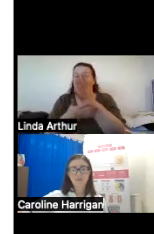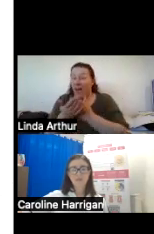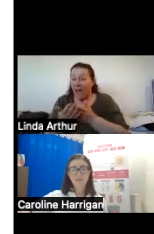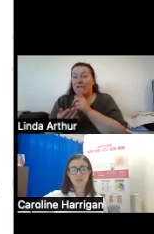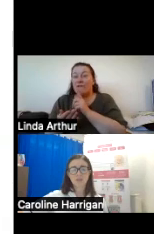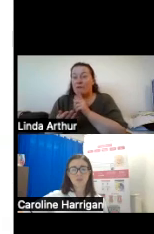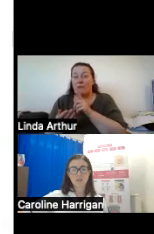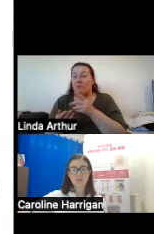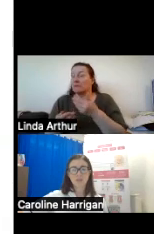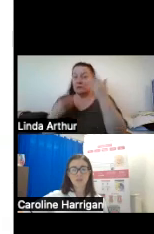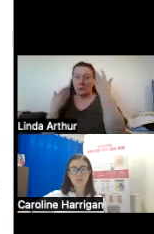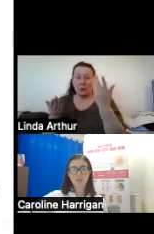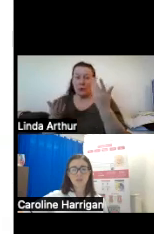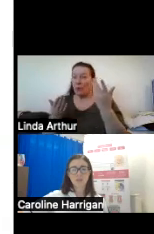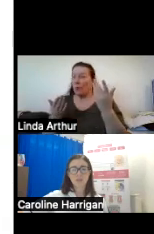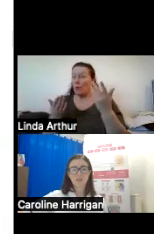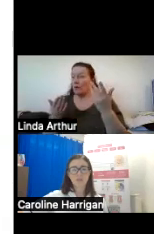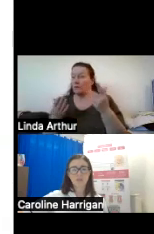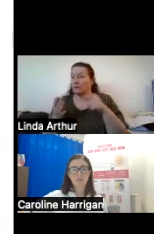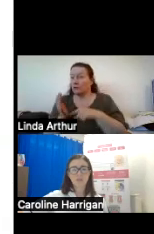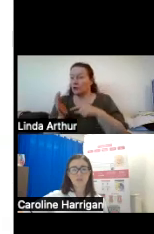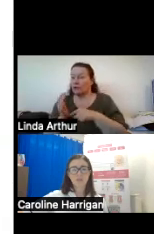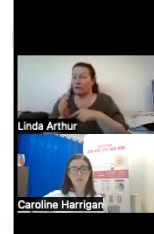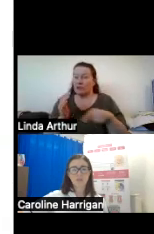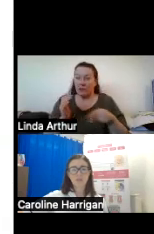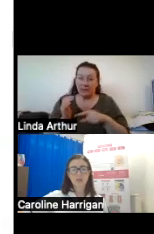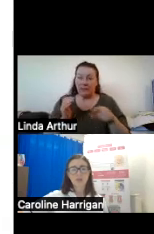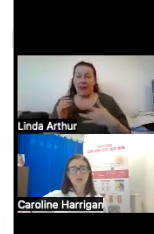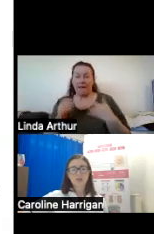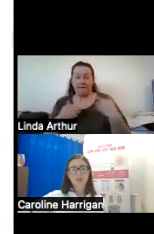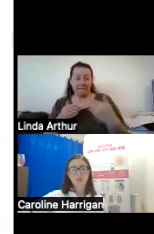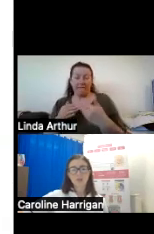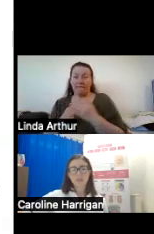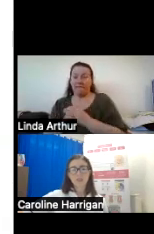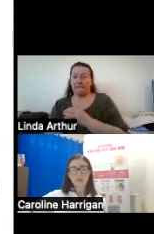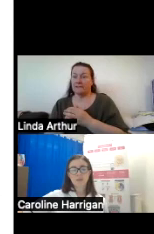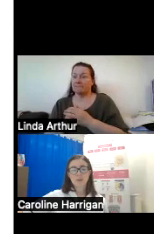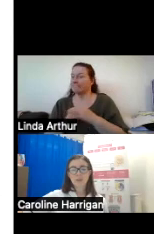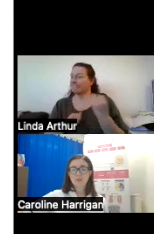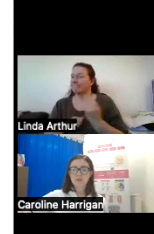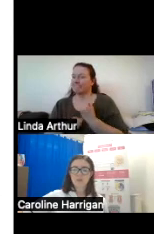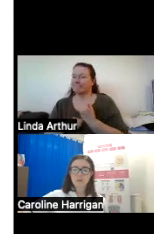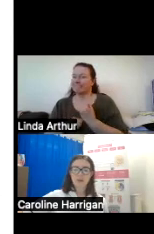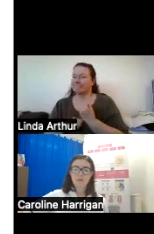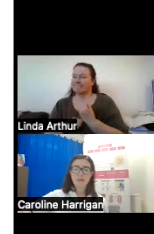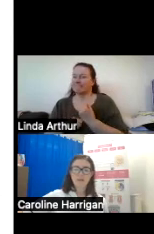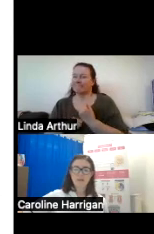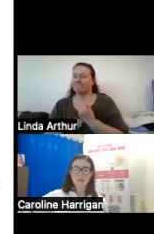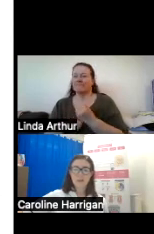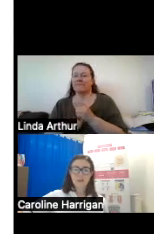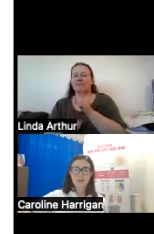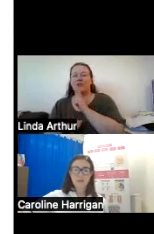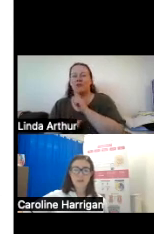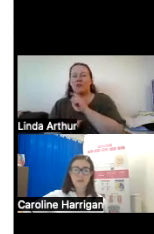at some stage will experience urinary incontinence within their lifetime. And unfortunately, it's a man's world. Women are